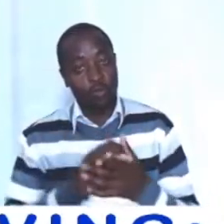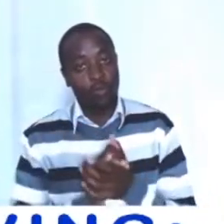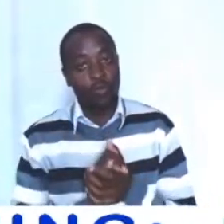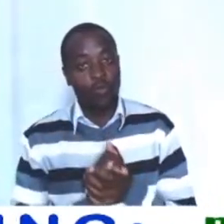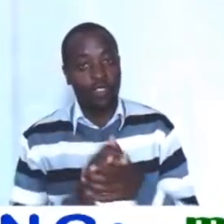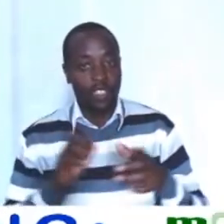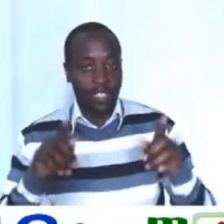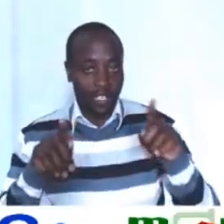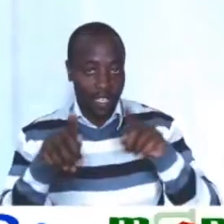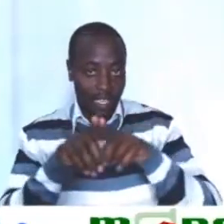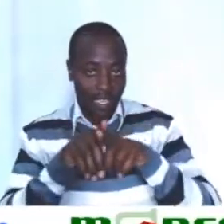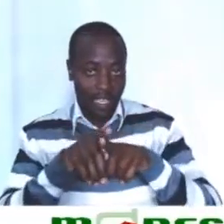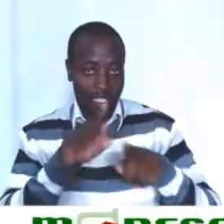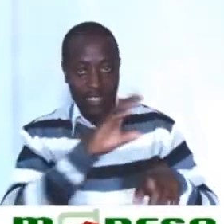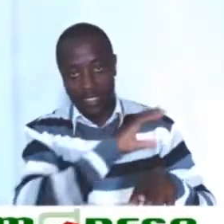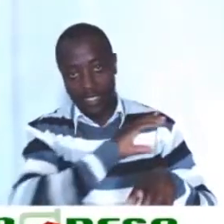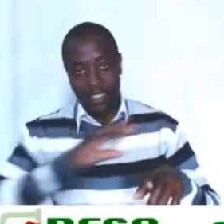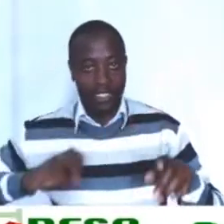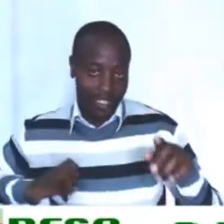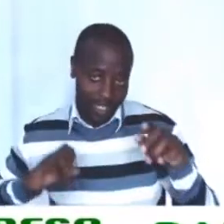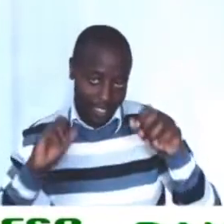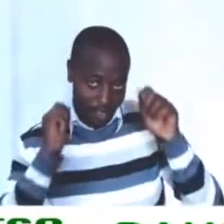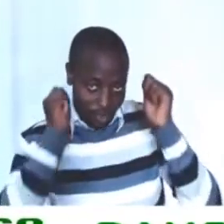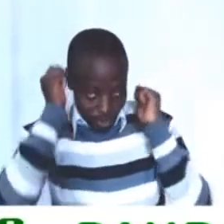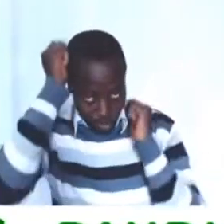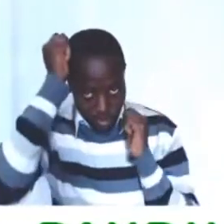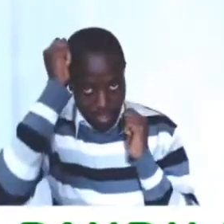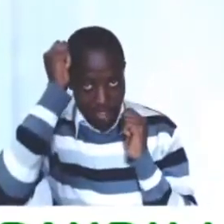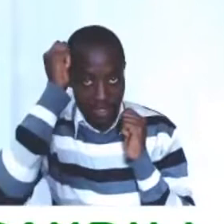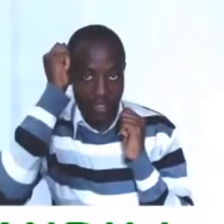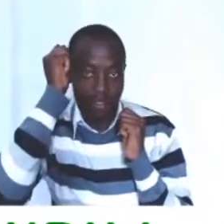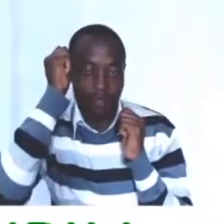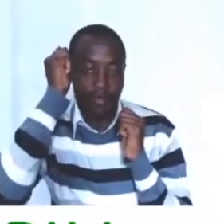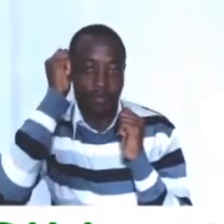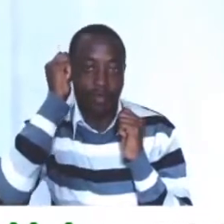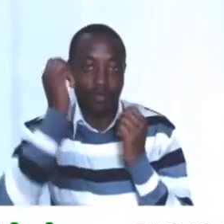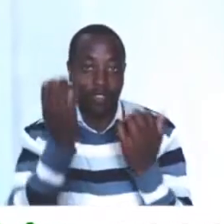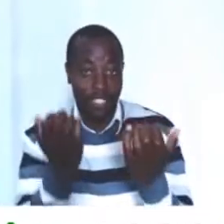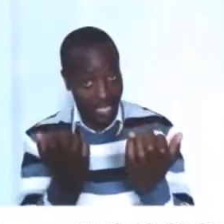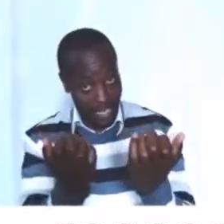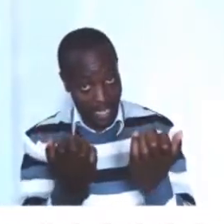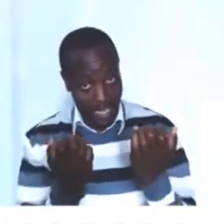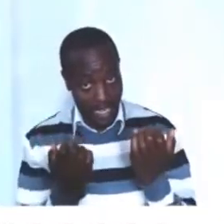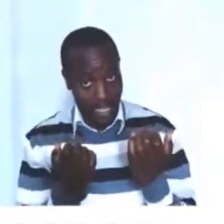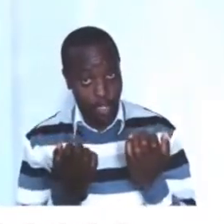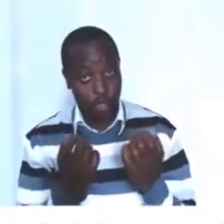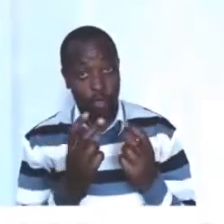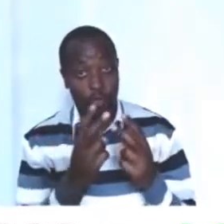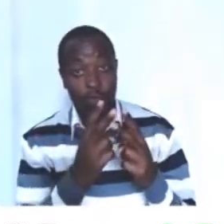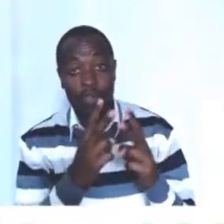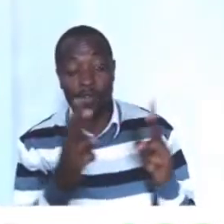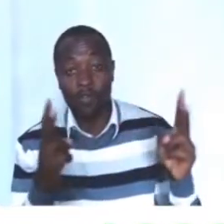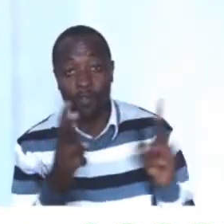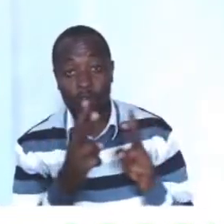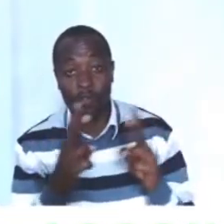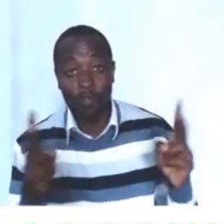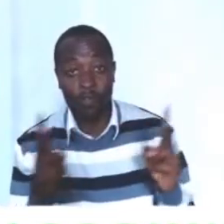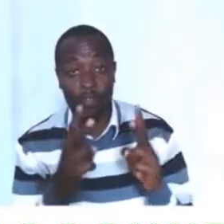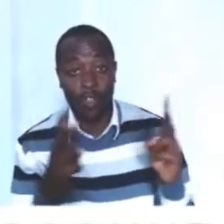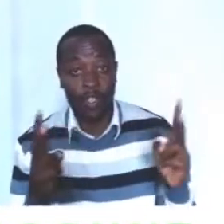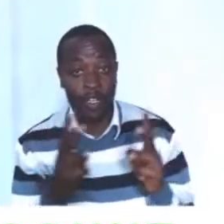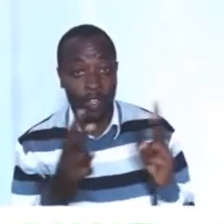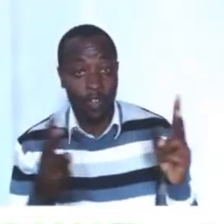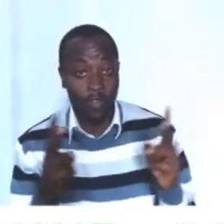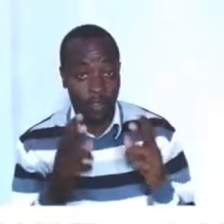As soldiers in God's army, we need to be very clear who